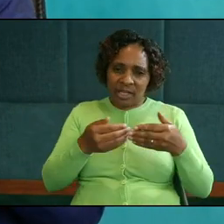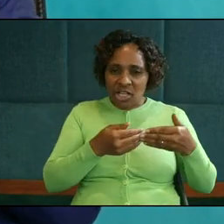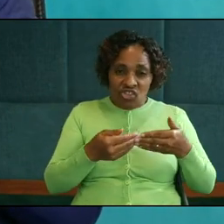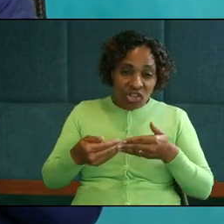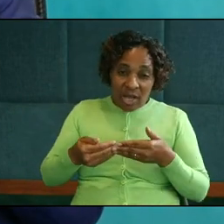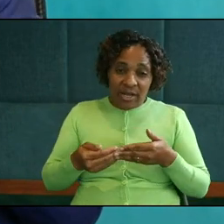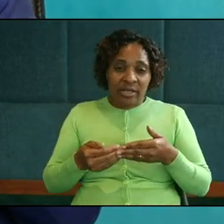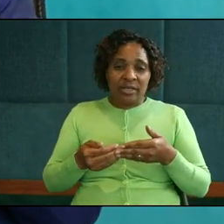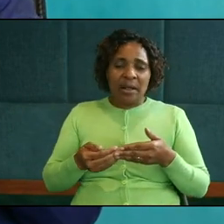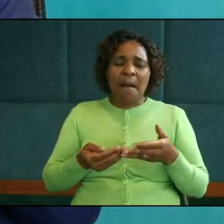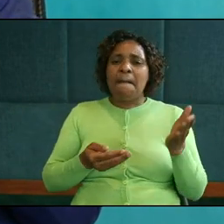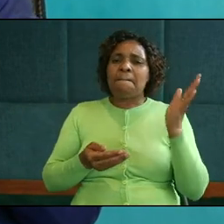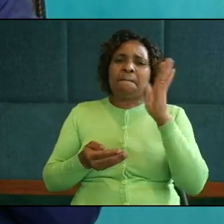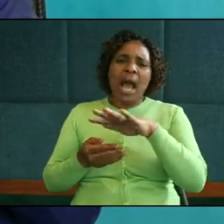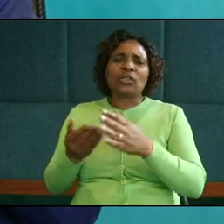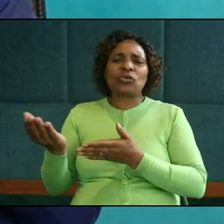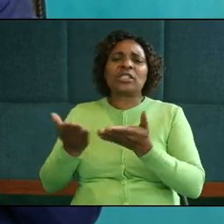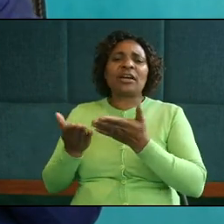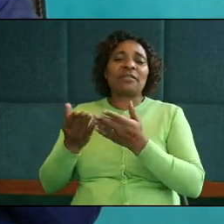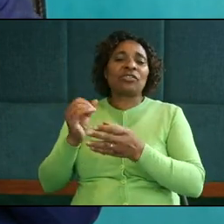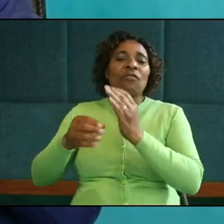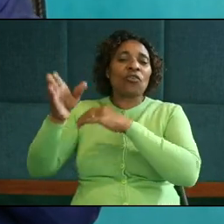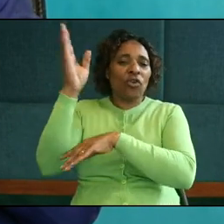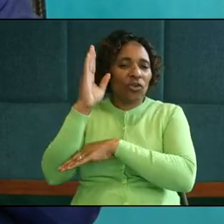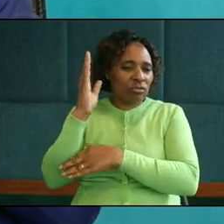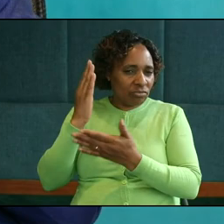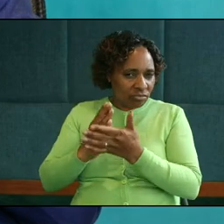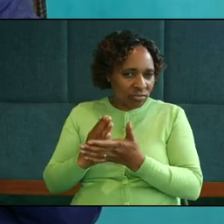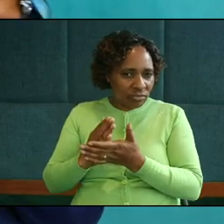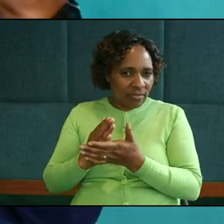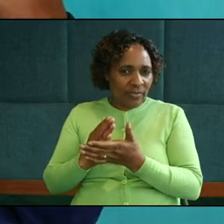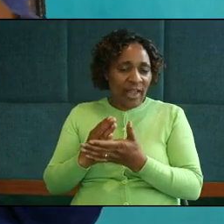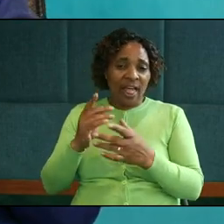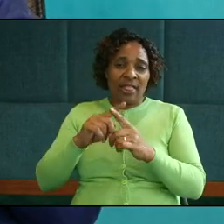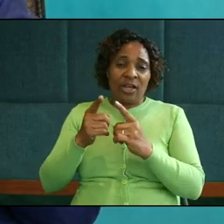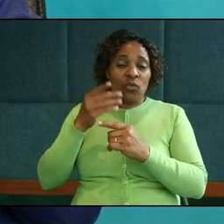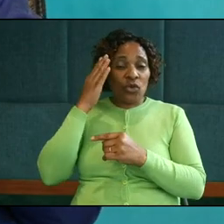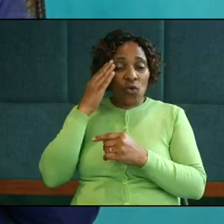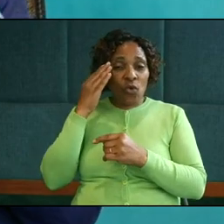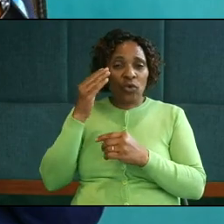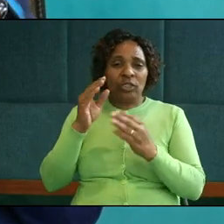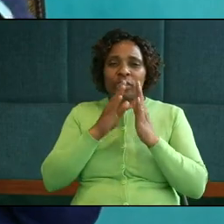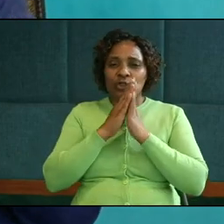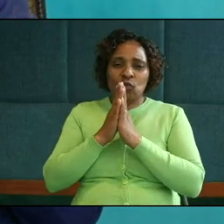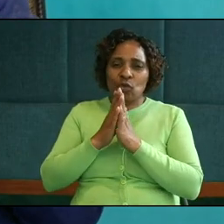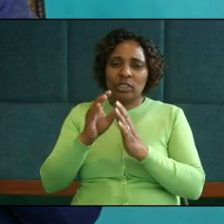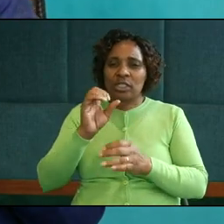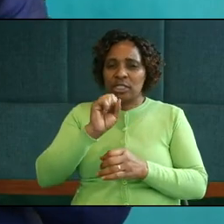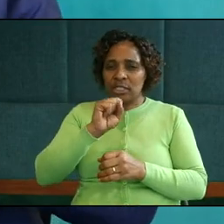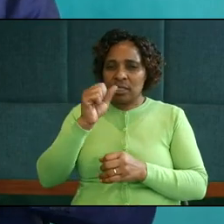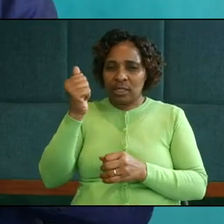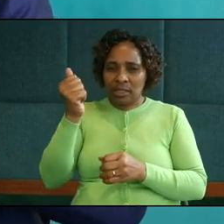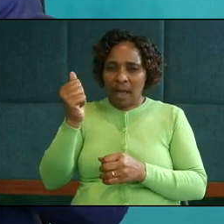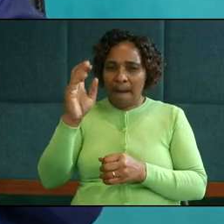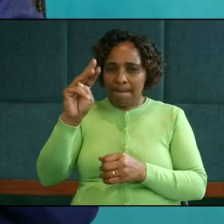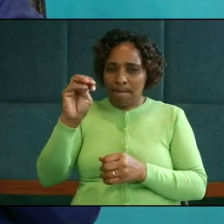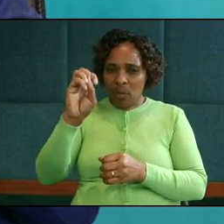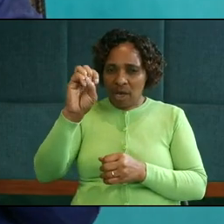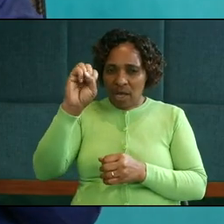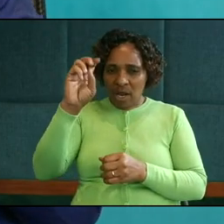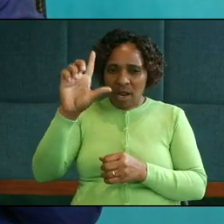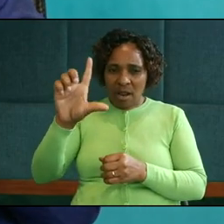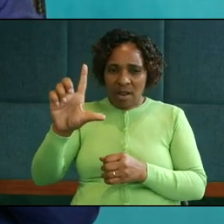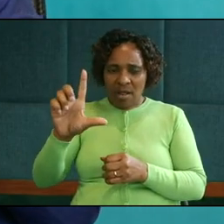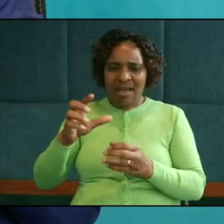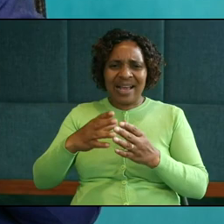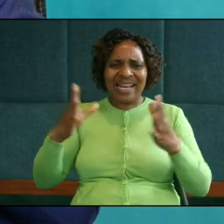child back to the service of God, you know. And we know the story of Samuel. He later turns on to be a great judge in Israel,